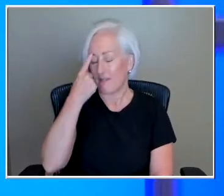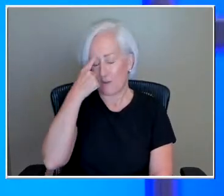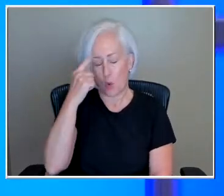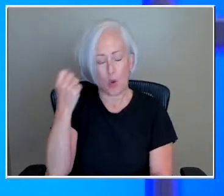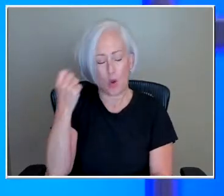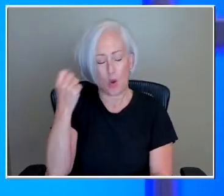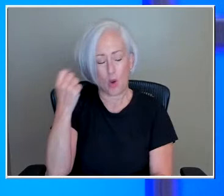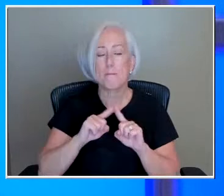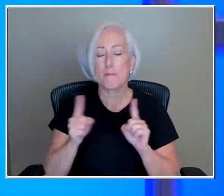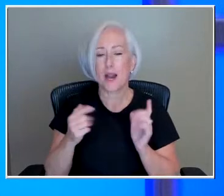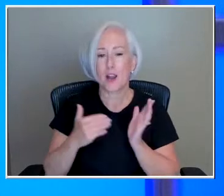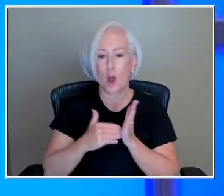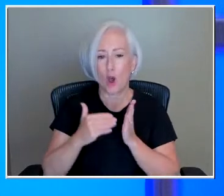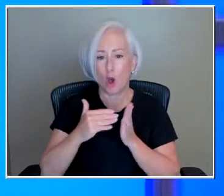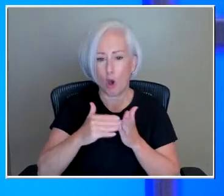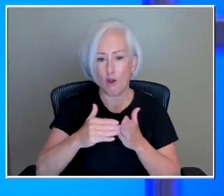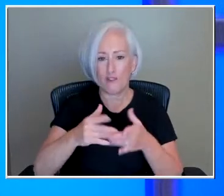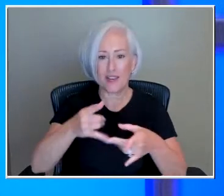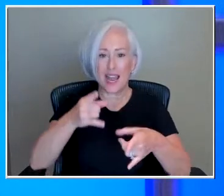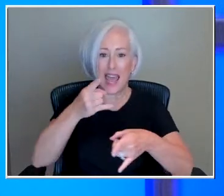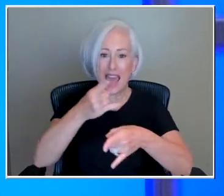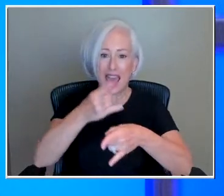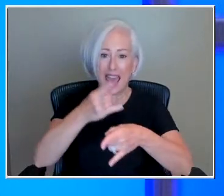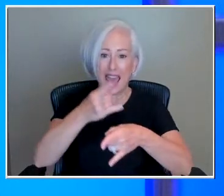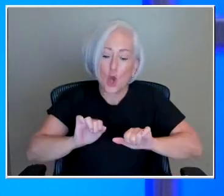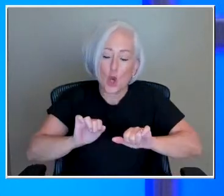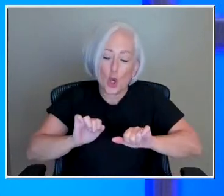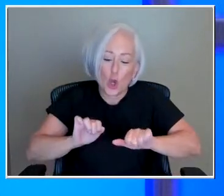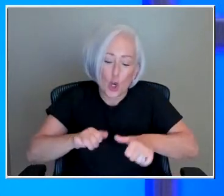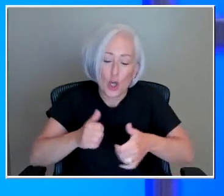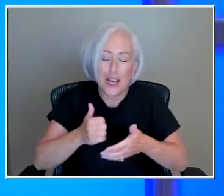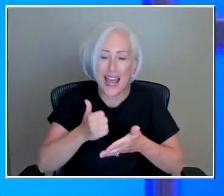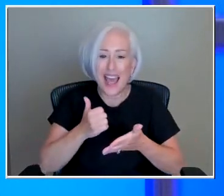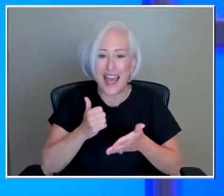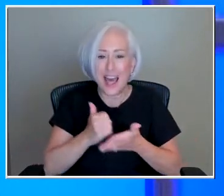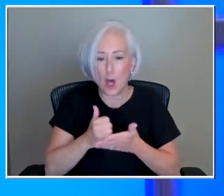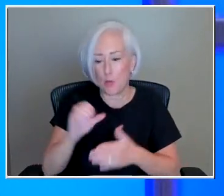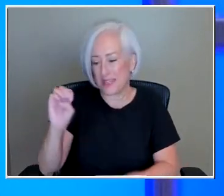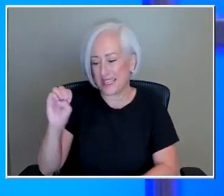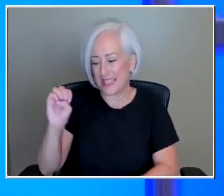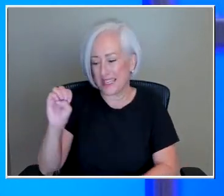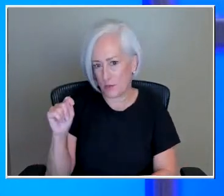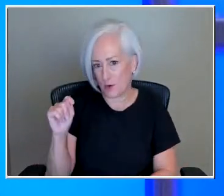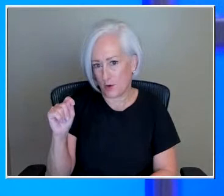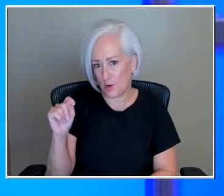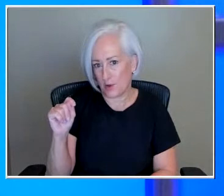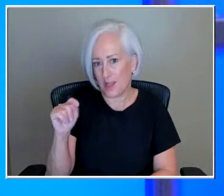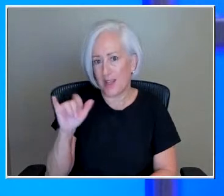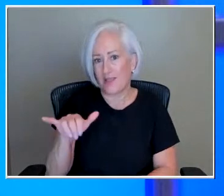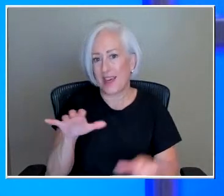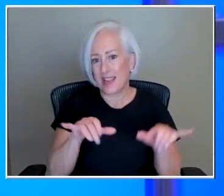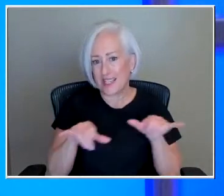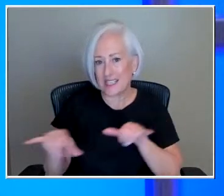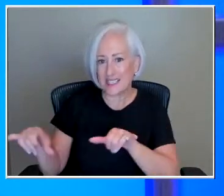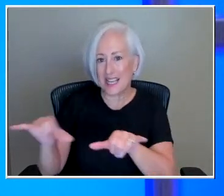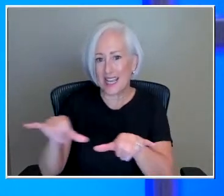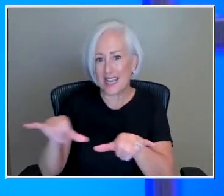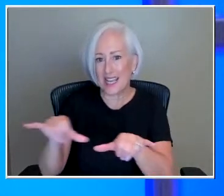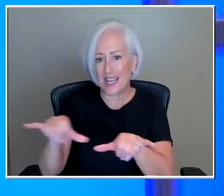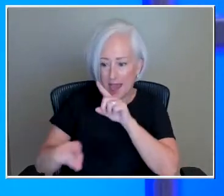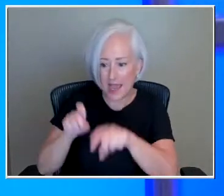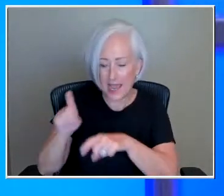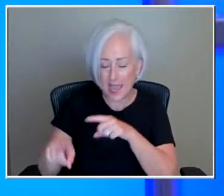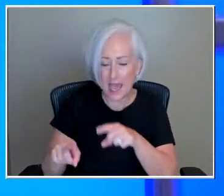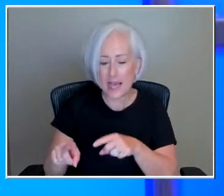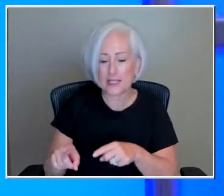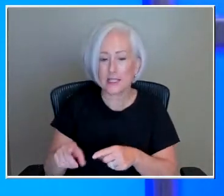often alcohol could help essential tremor. So that's a kind of common thing that I may ask when taking a patient's history, because I just